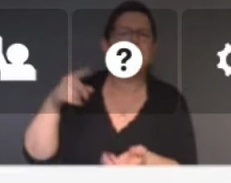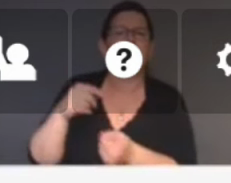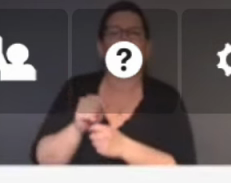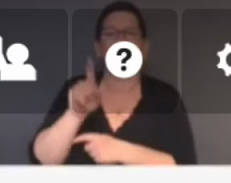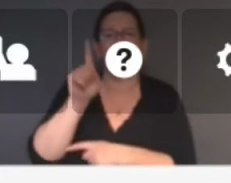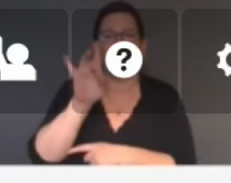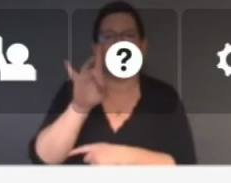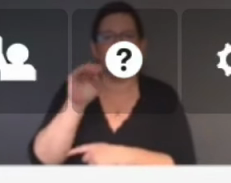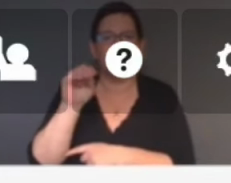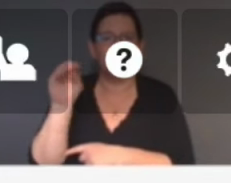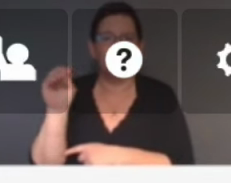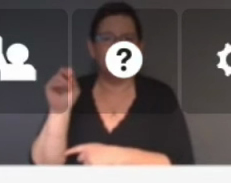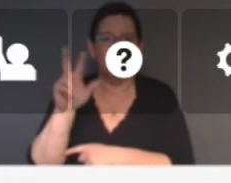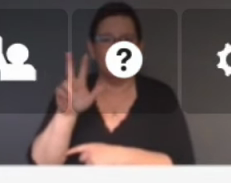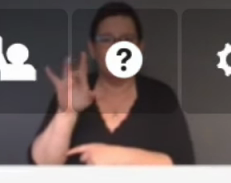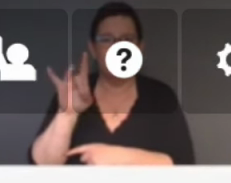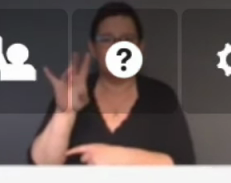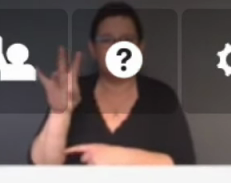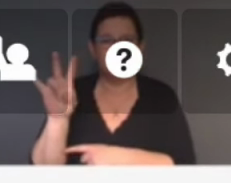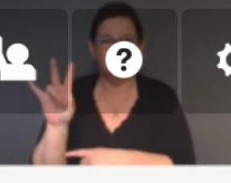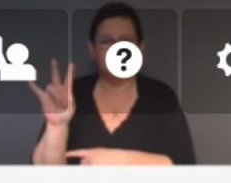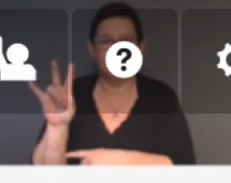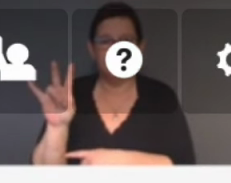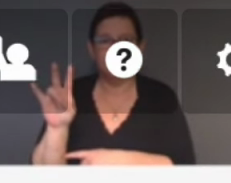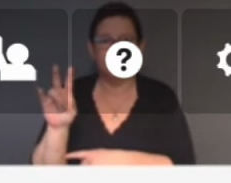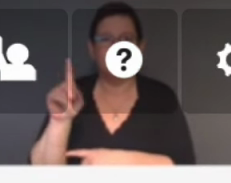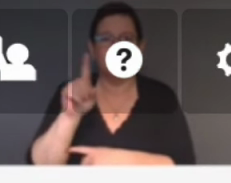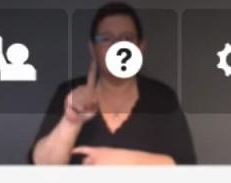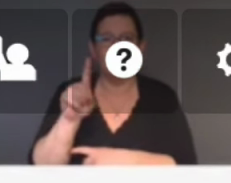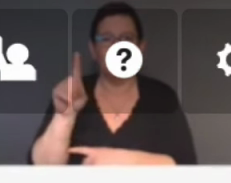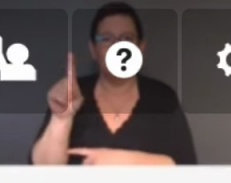1-800-387-1193 to provide that information.